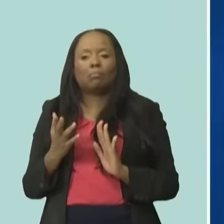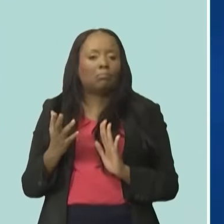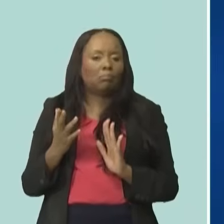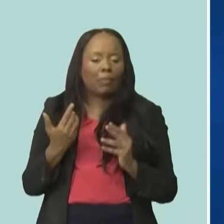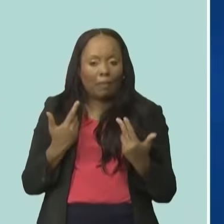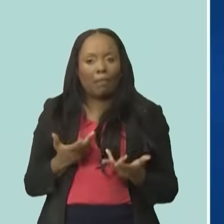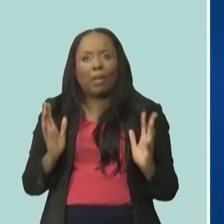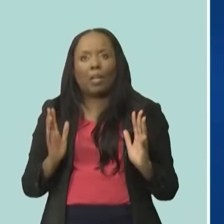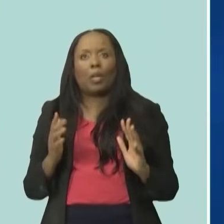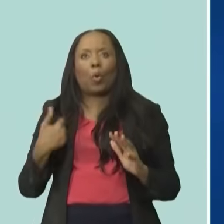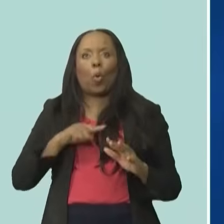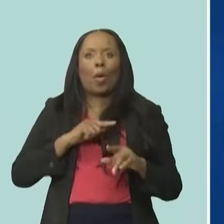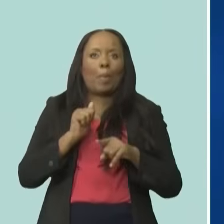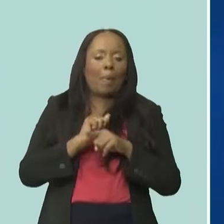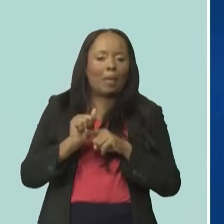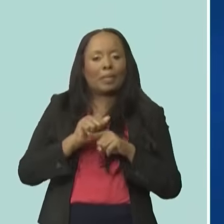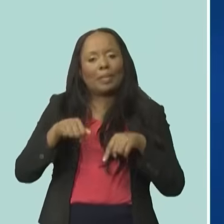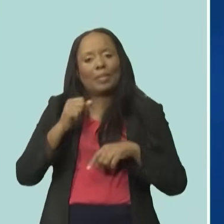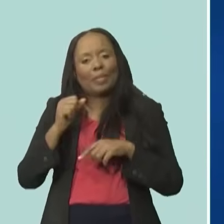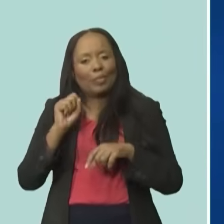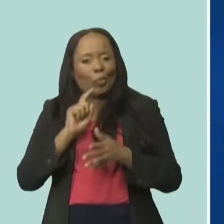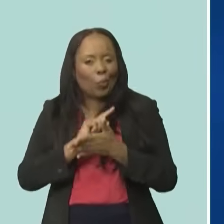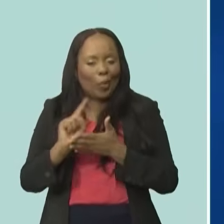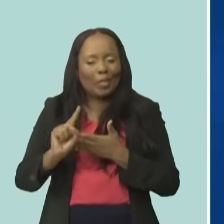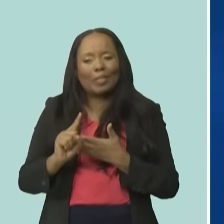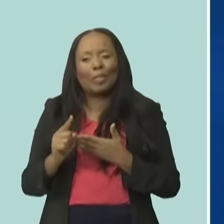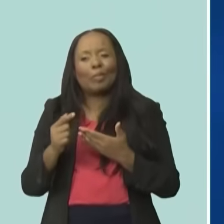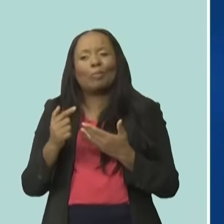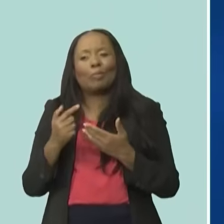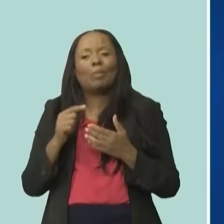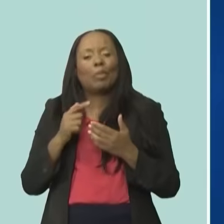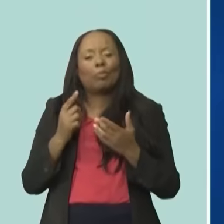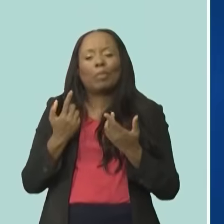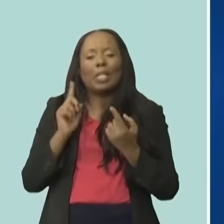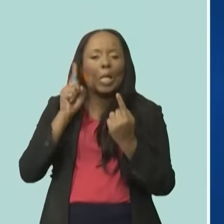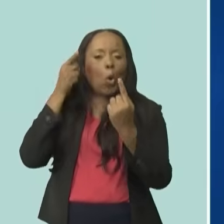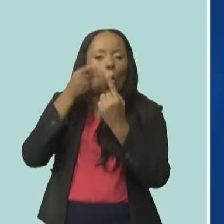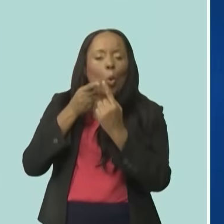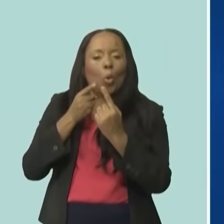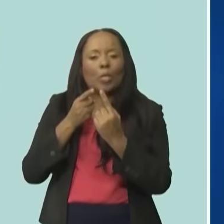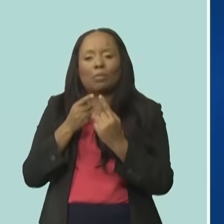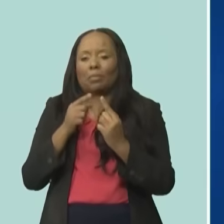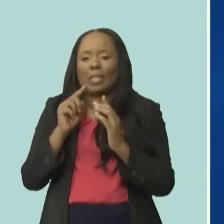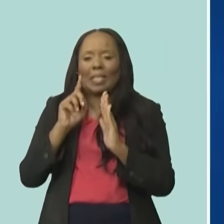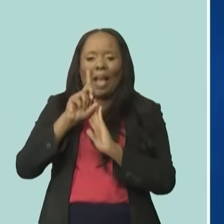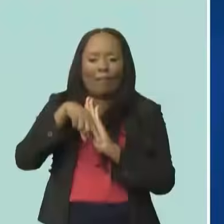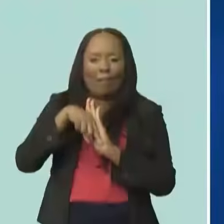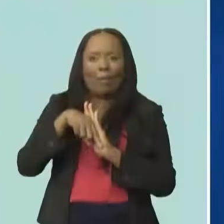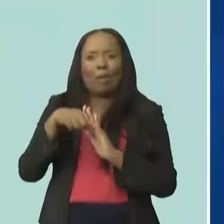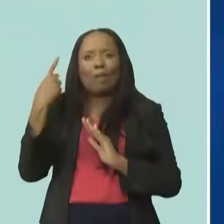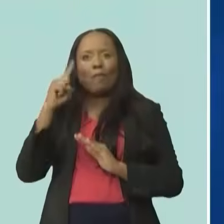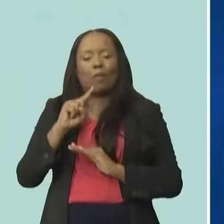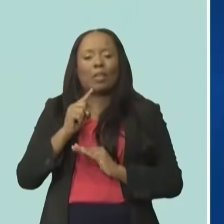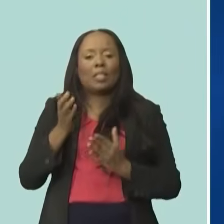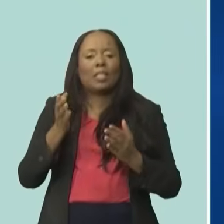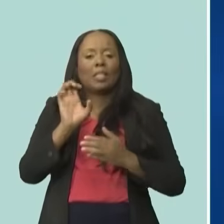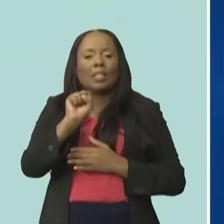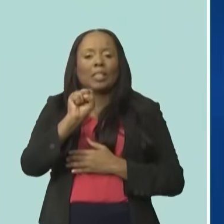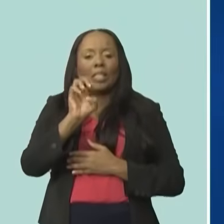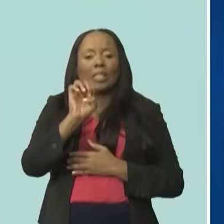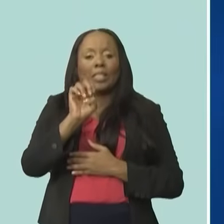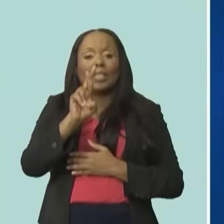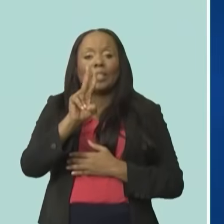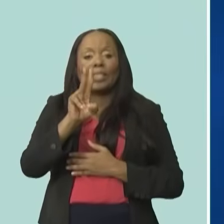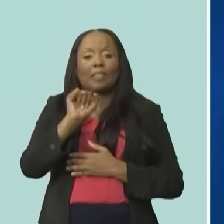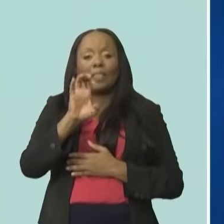and we're hitting our point, so that's our goal. The use of online technology to prepare estimates is also part of what is